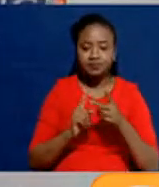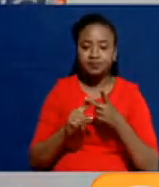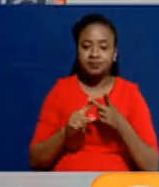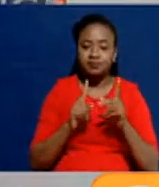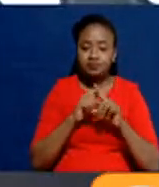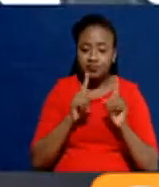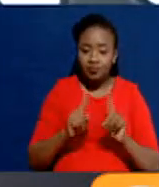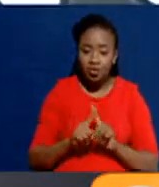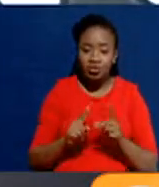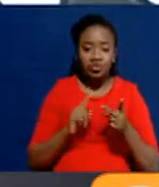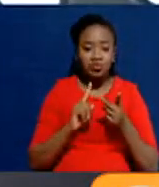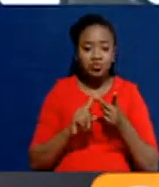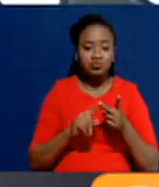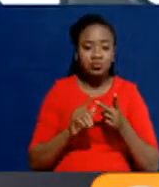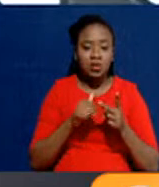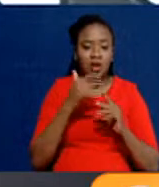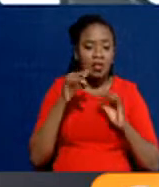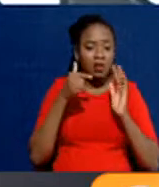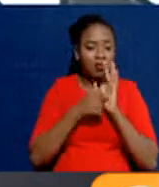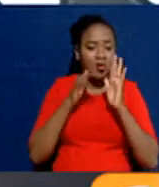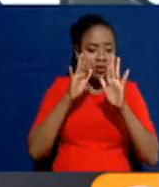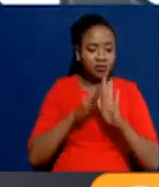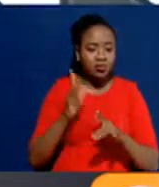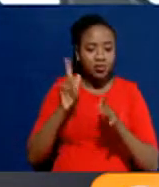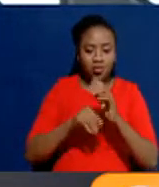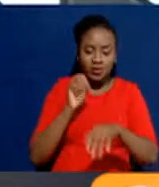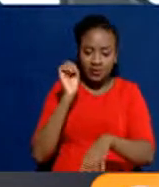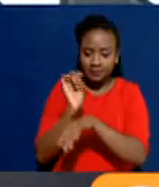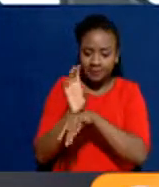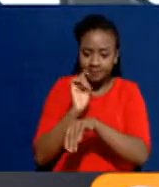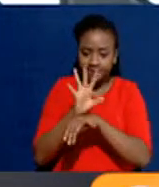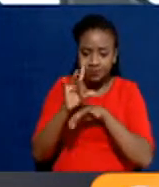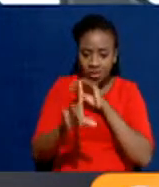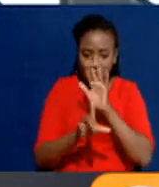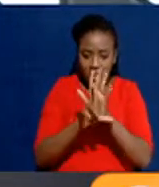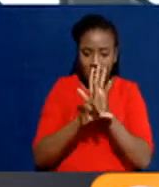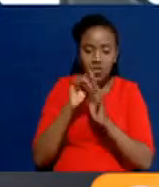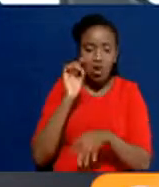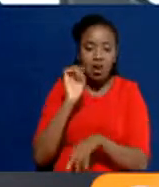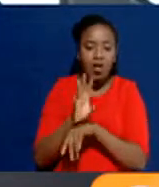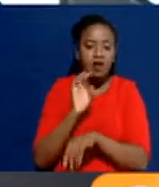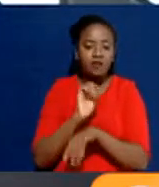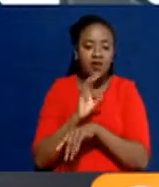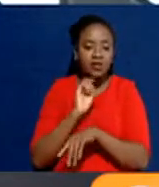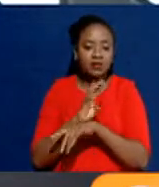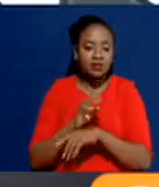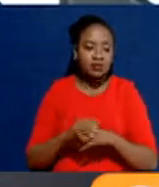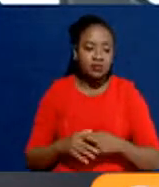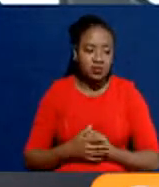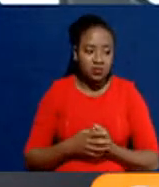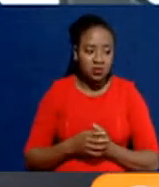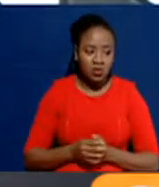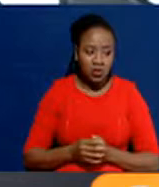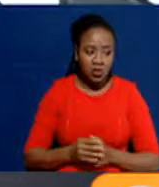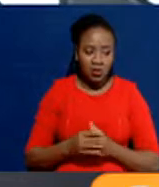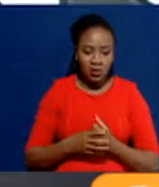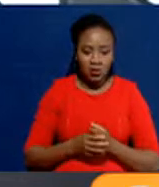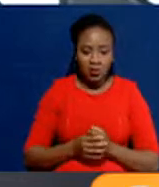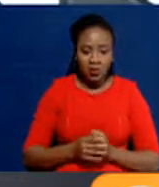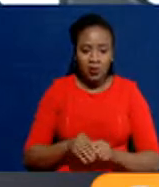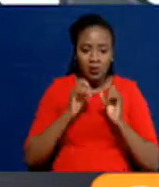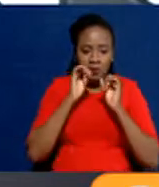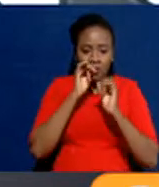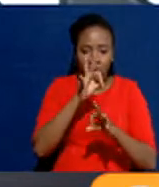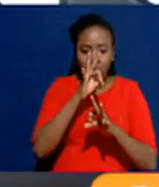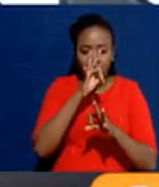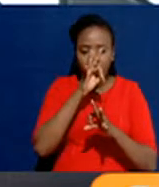considered? But another important thing, perhaps, is advice, legal advice that perhaps, well, if you don't think the public knows